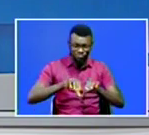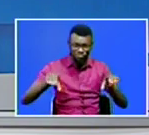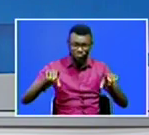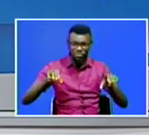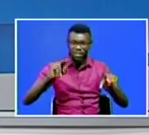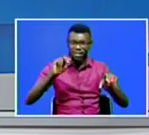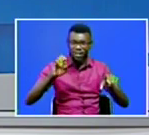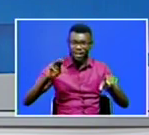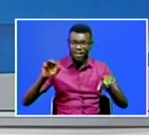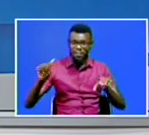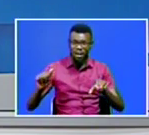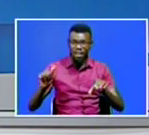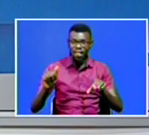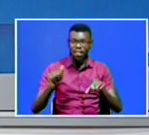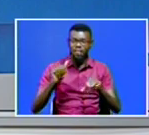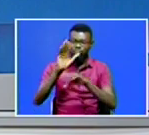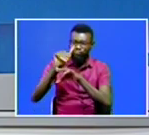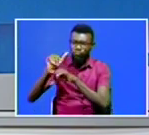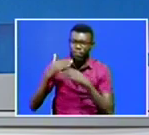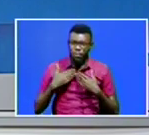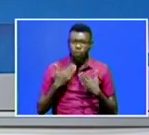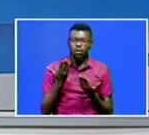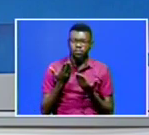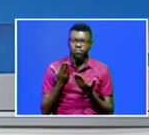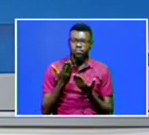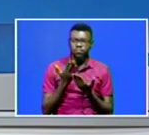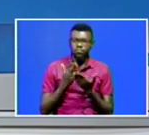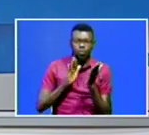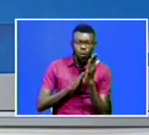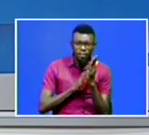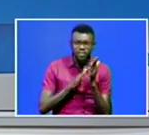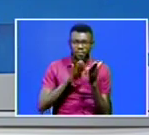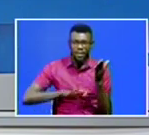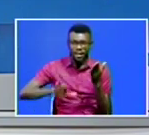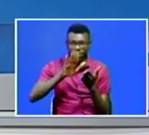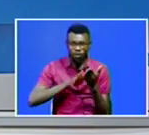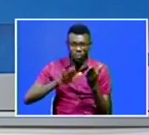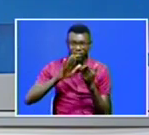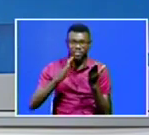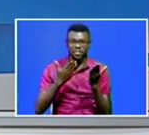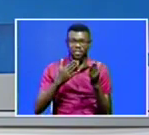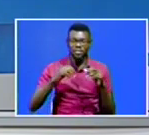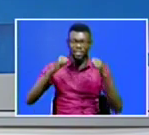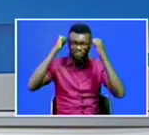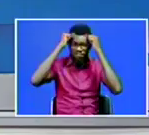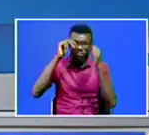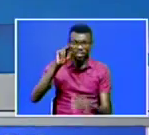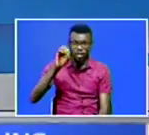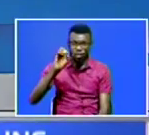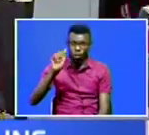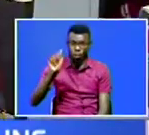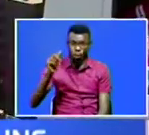Management Authority called on the public to submit comments on the project's environmental impact study. Noah Kipkemboy